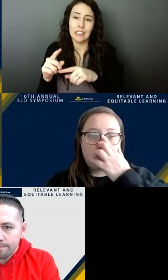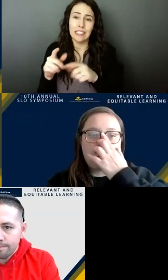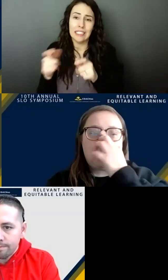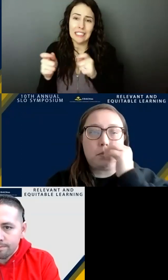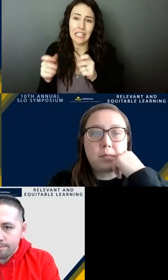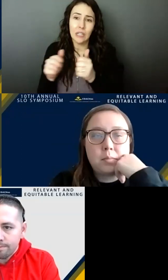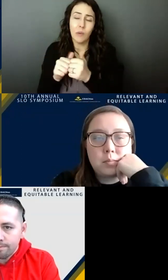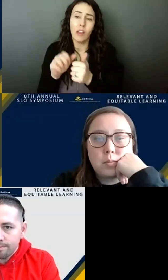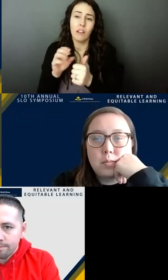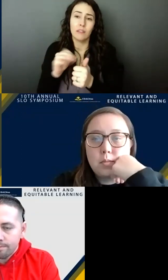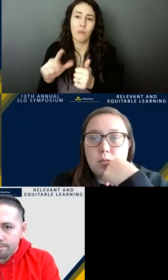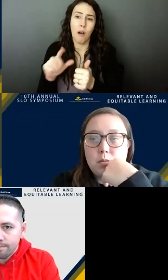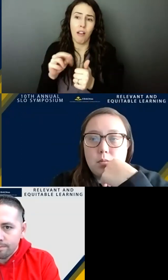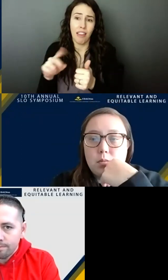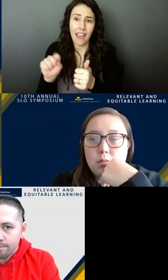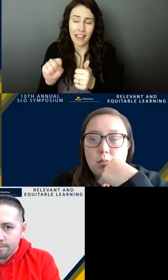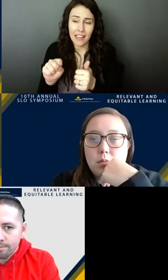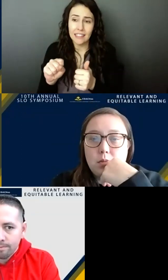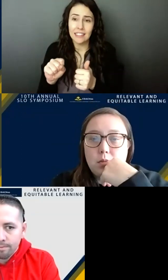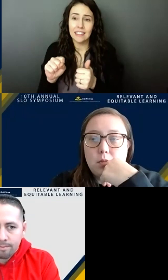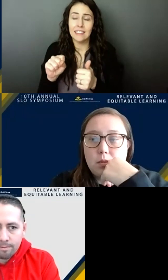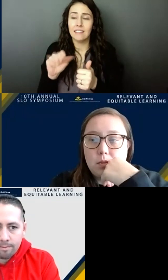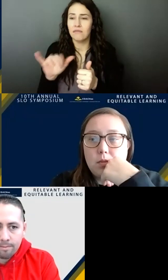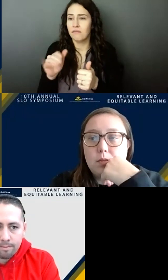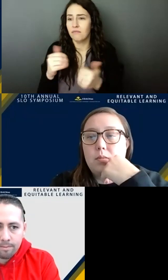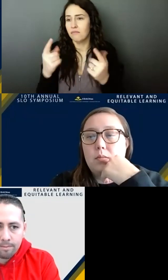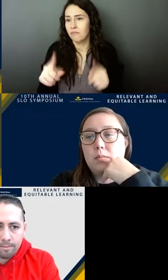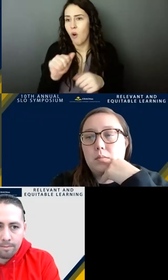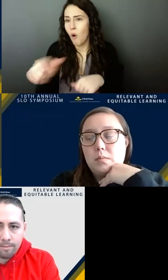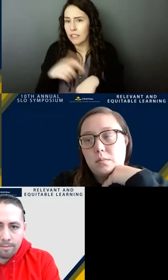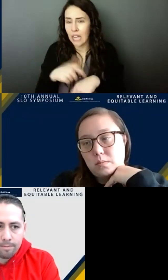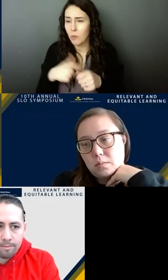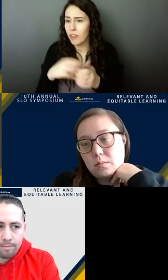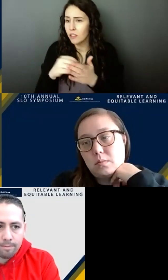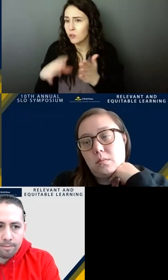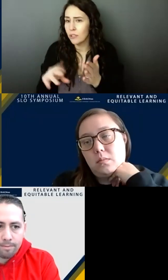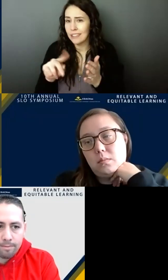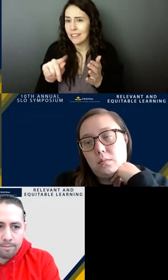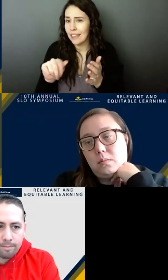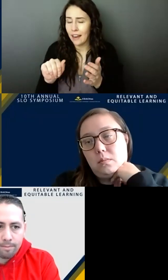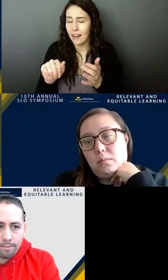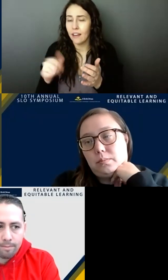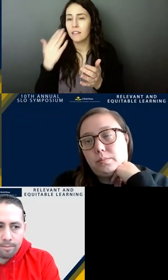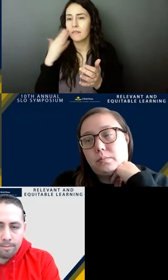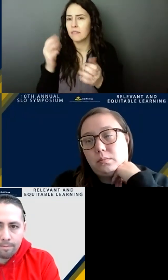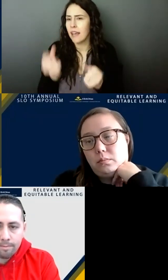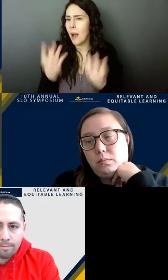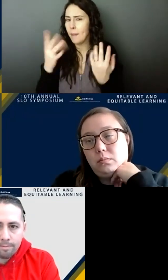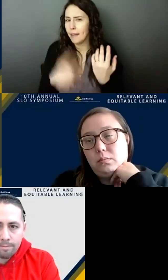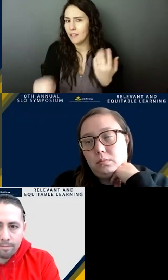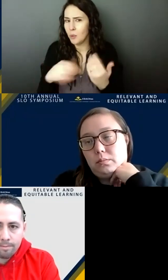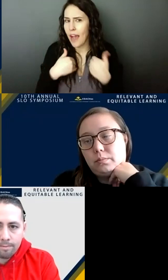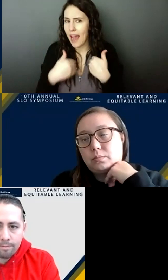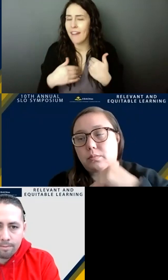the time with all of the student achievement data that they work with. I don't know how many of you have institutional researchers